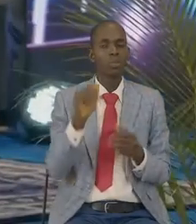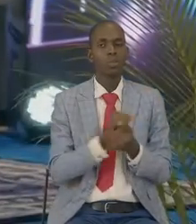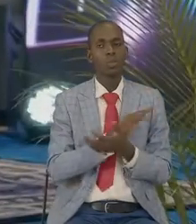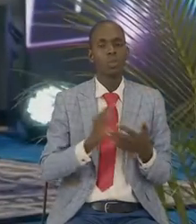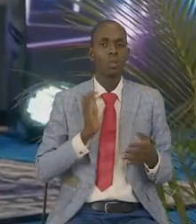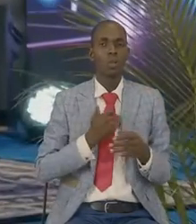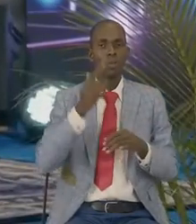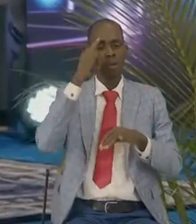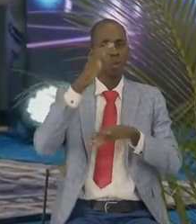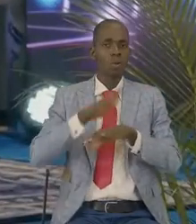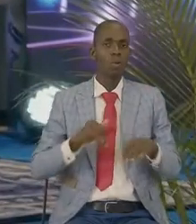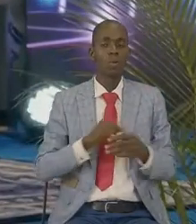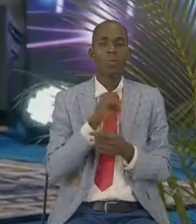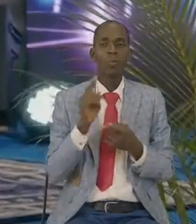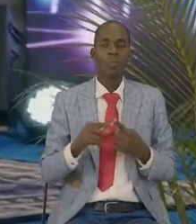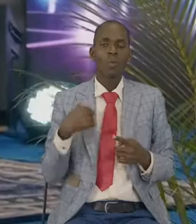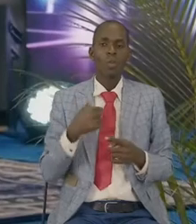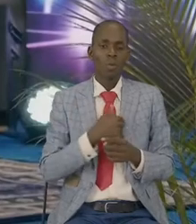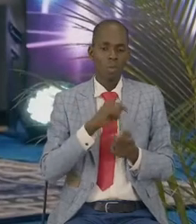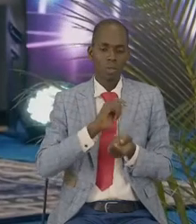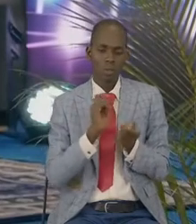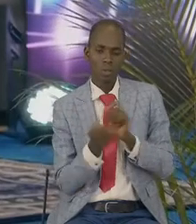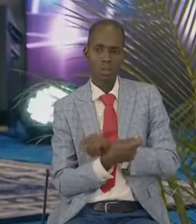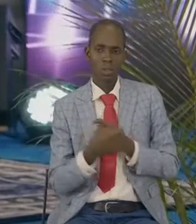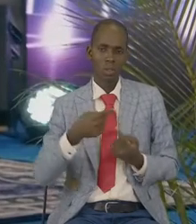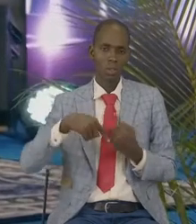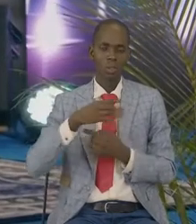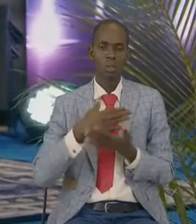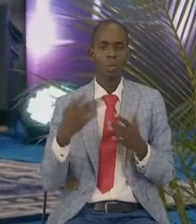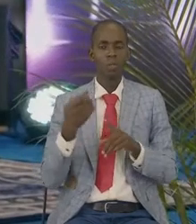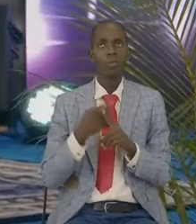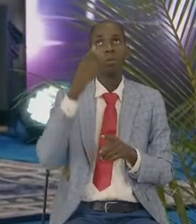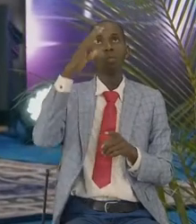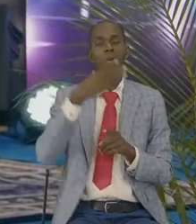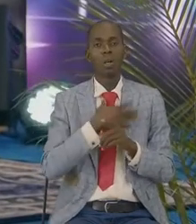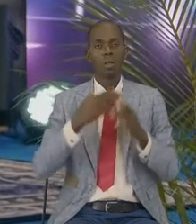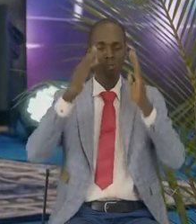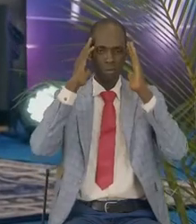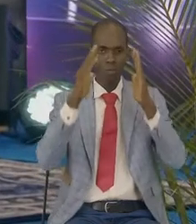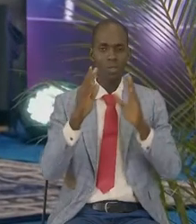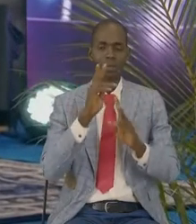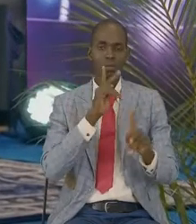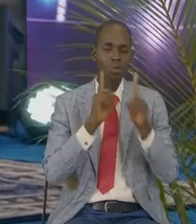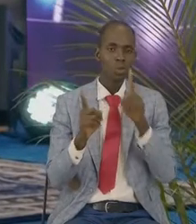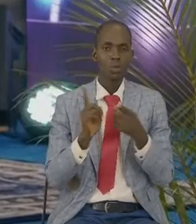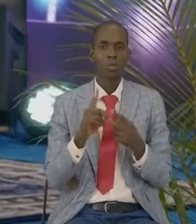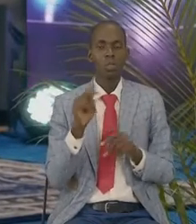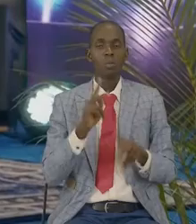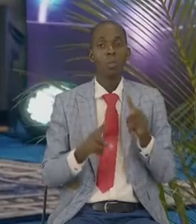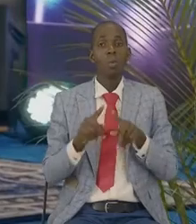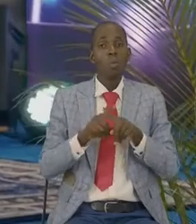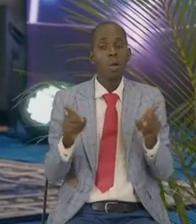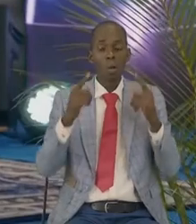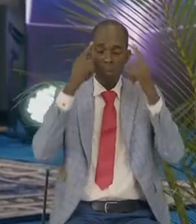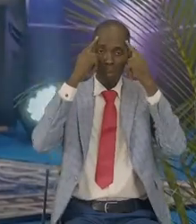when we turn away from God, and then we begin to talk to the people. And he cried unto the